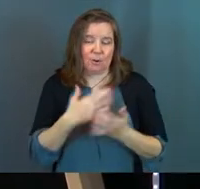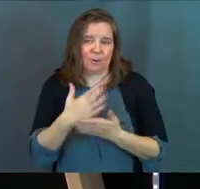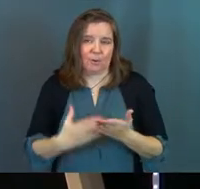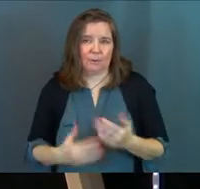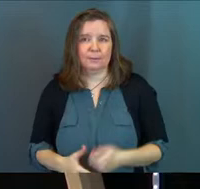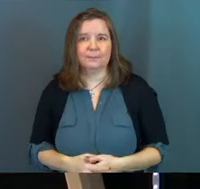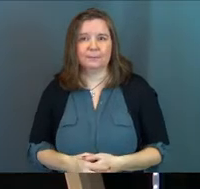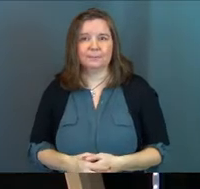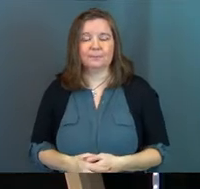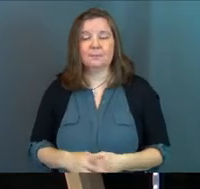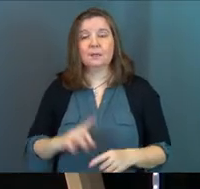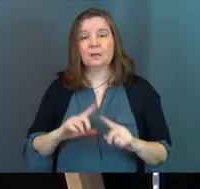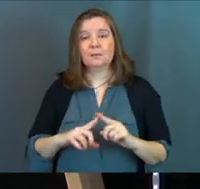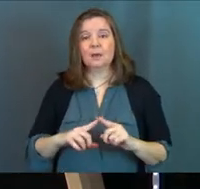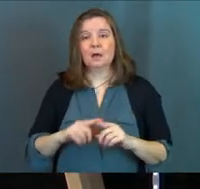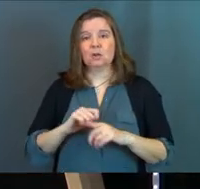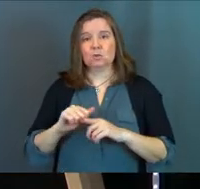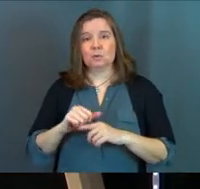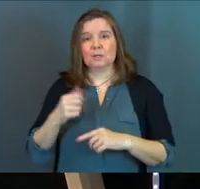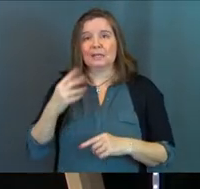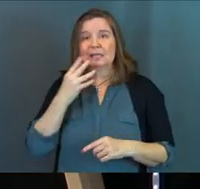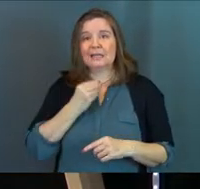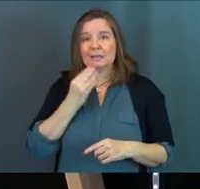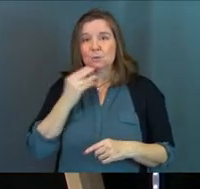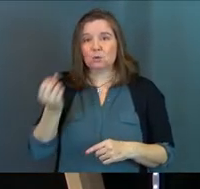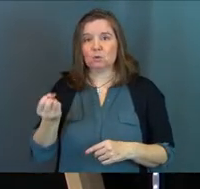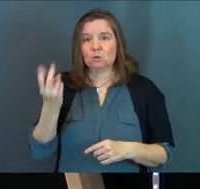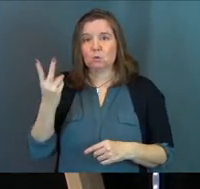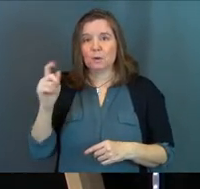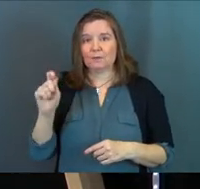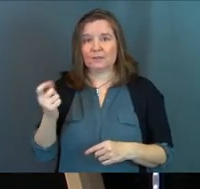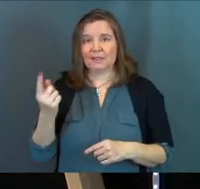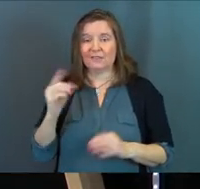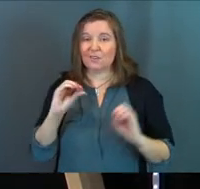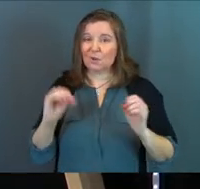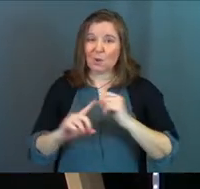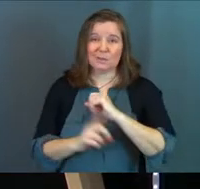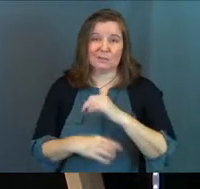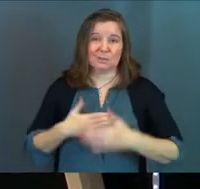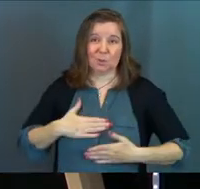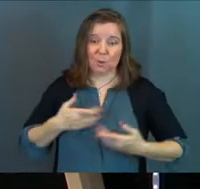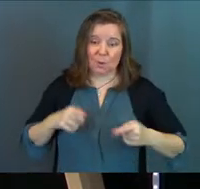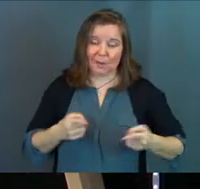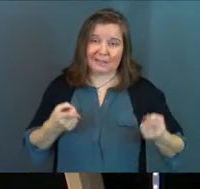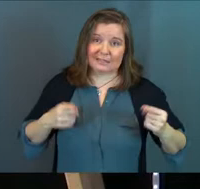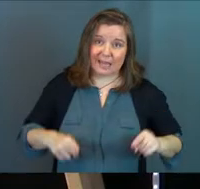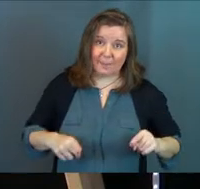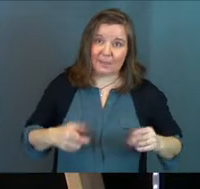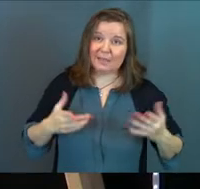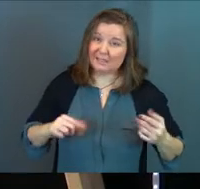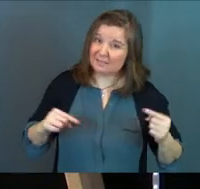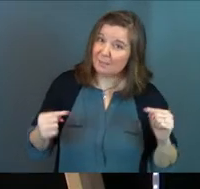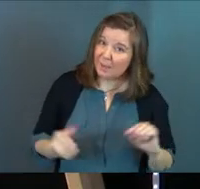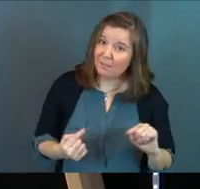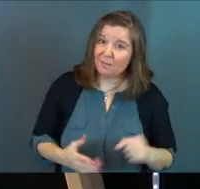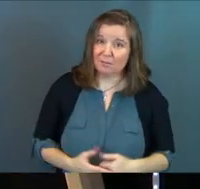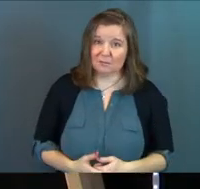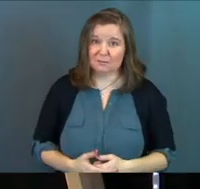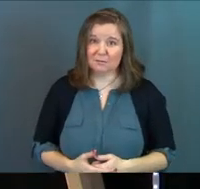part. But it trains us. Hebrews 12:11, no discipline is enjoyable while it is happening. It's